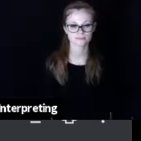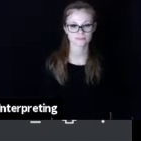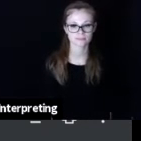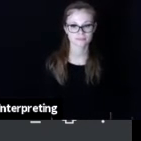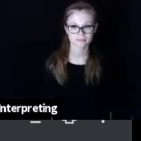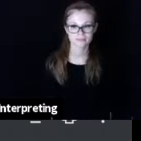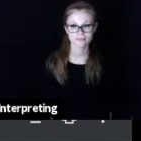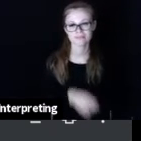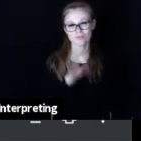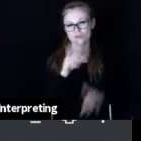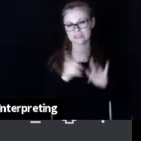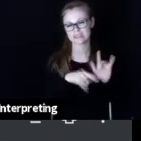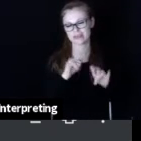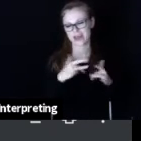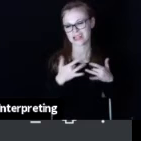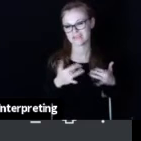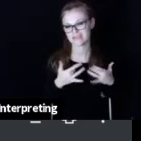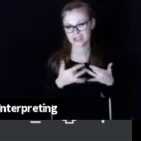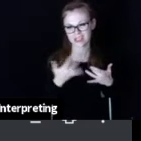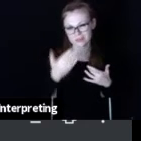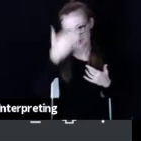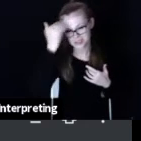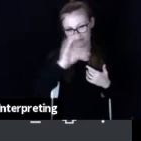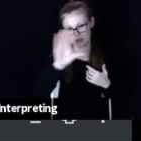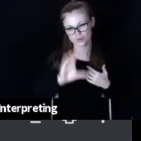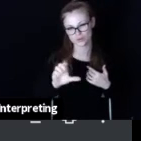We're going to skip this activity again because of the Zoom format.